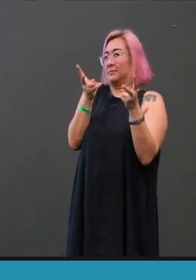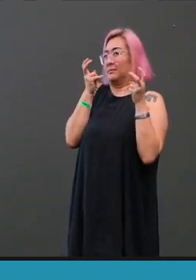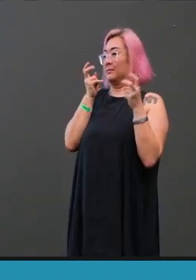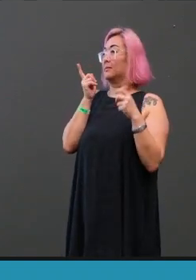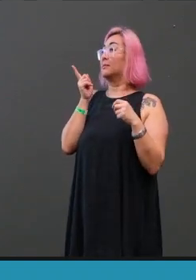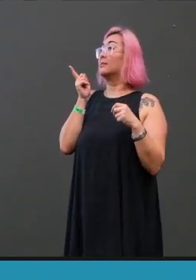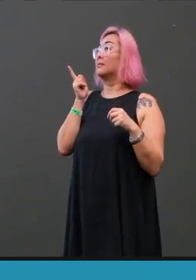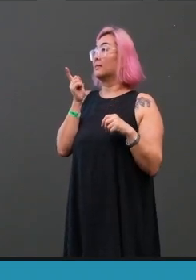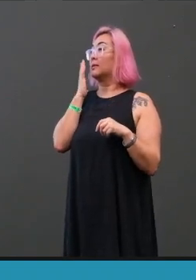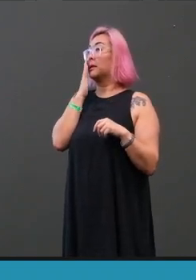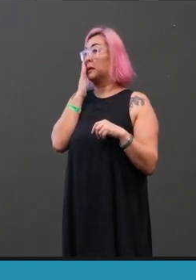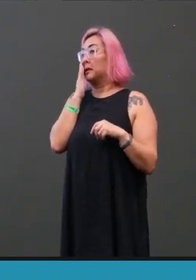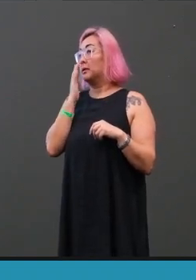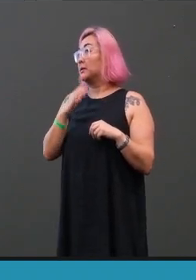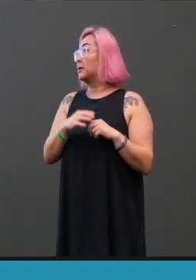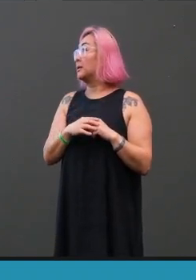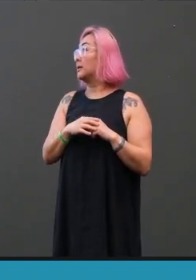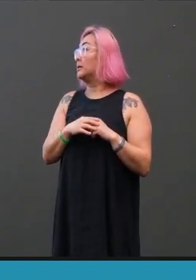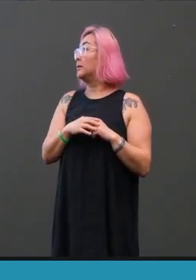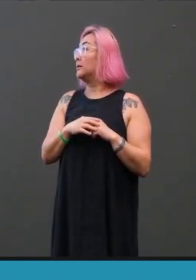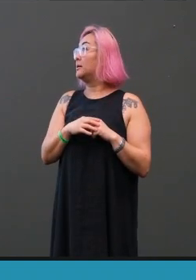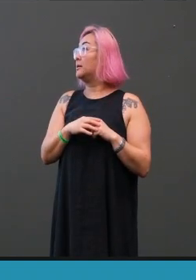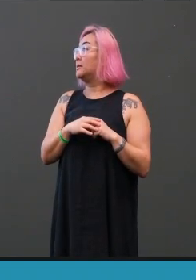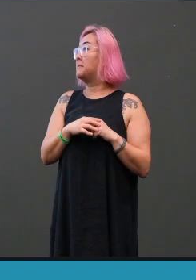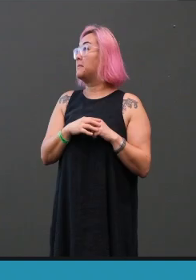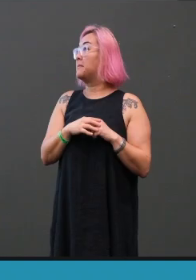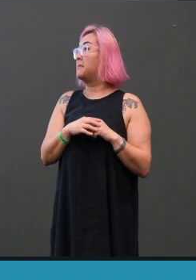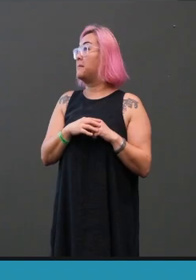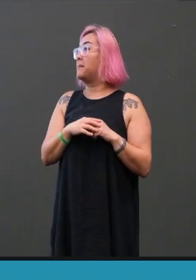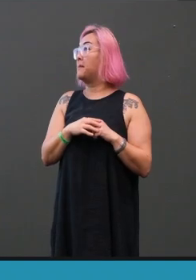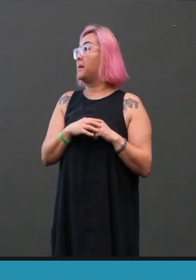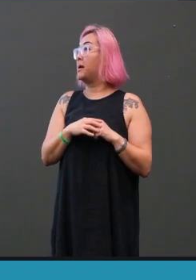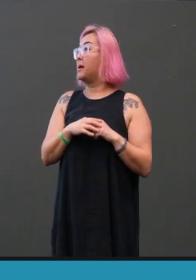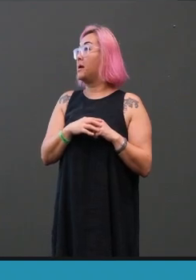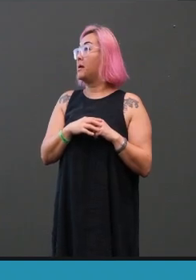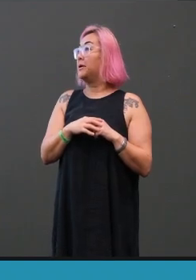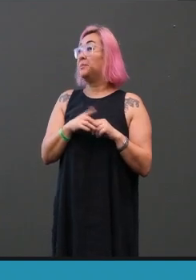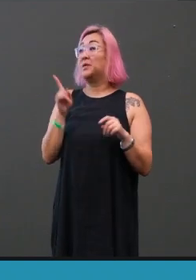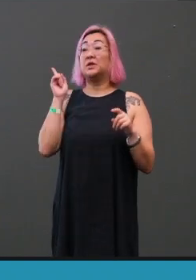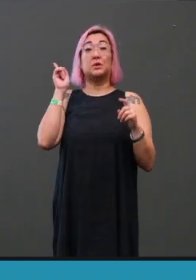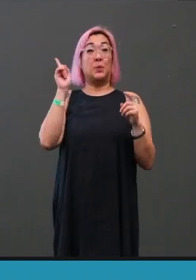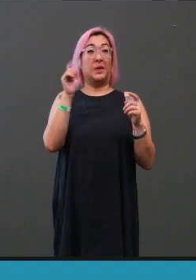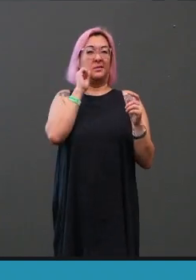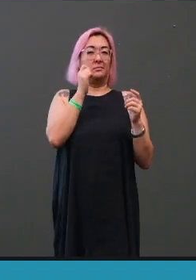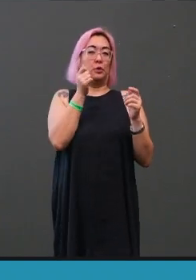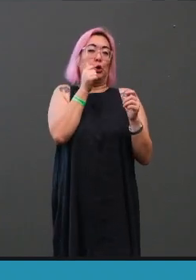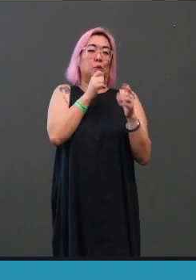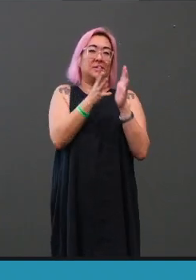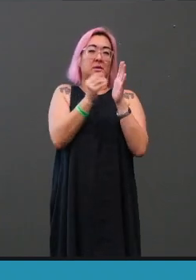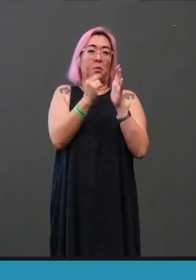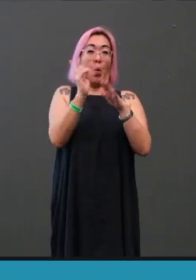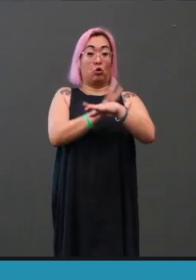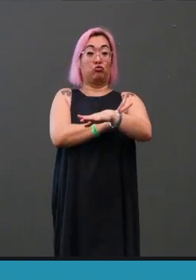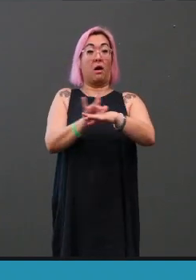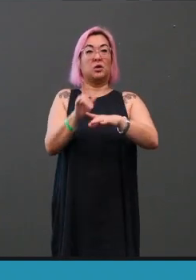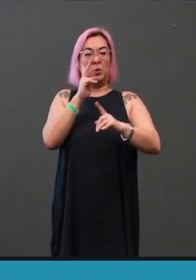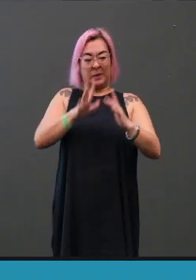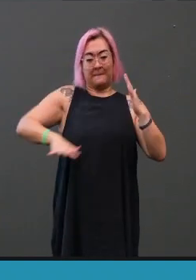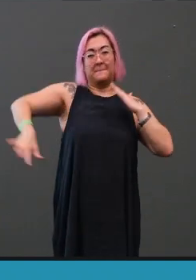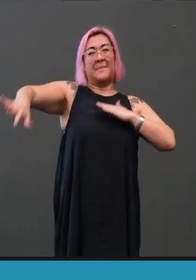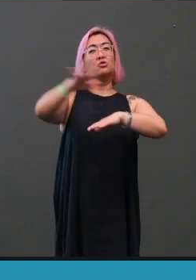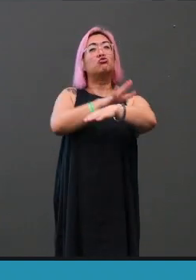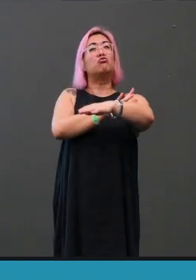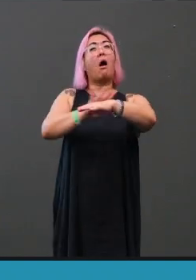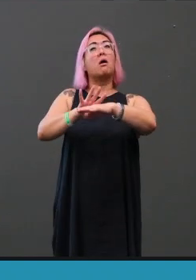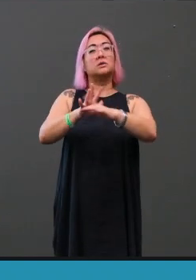if you can get what I'm doing here. So I'm going to use the grass swaying to show how this works. So here you can see it's a patch of grass that animates as a gust of wind moves